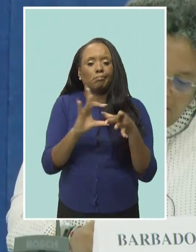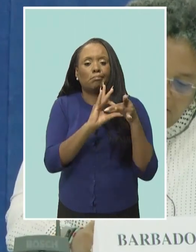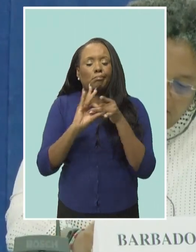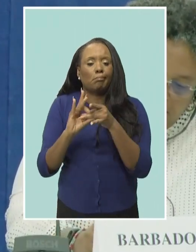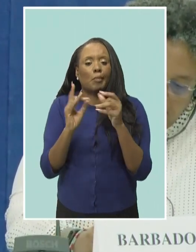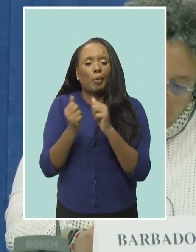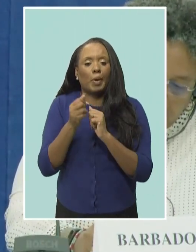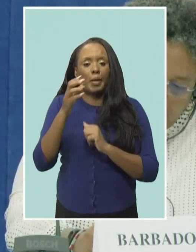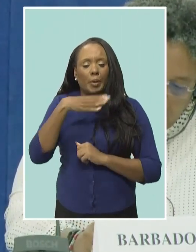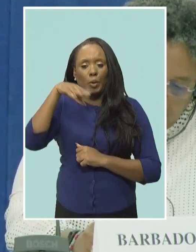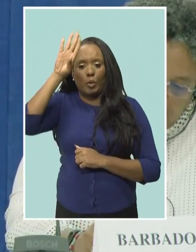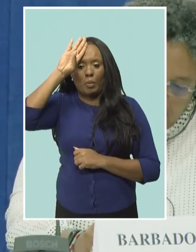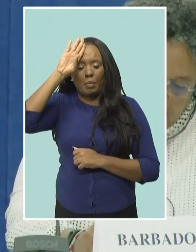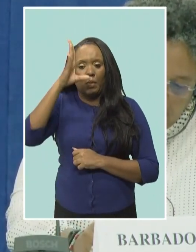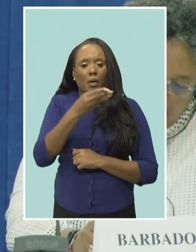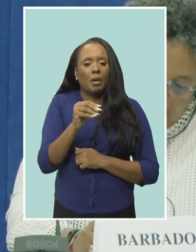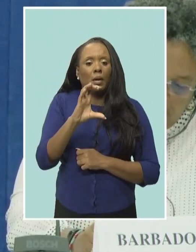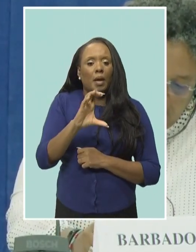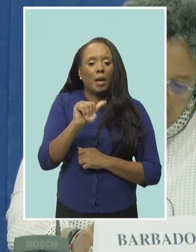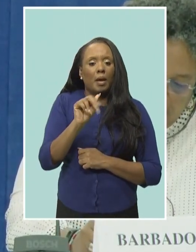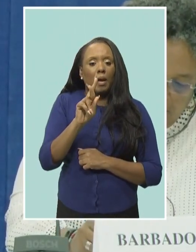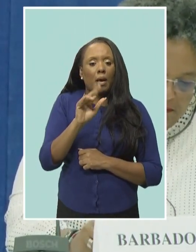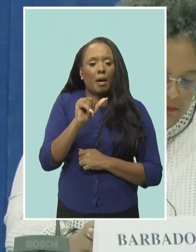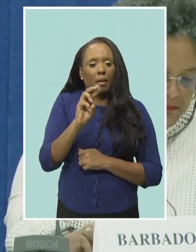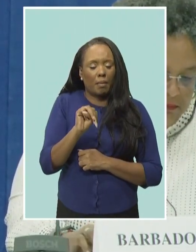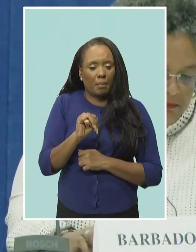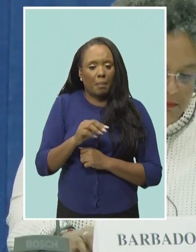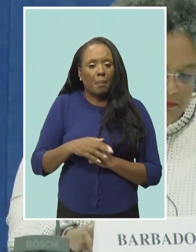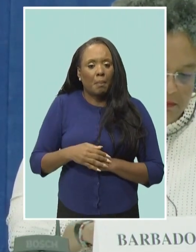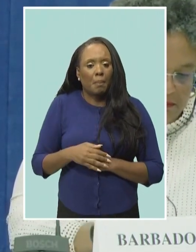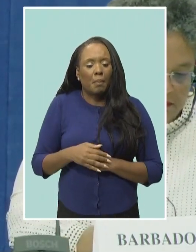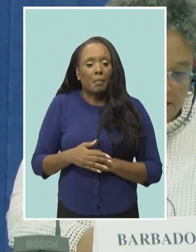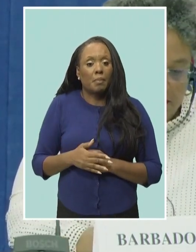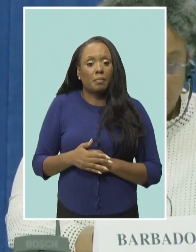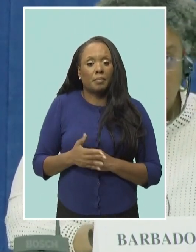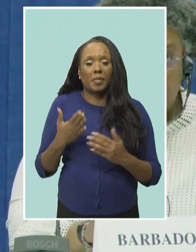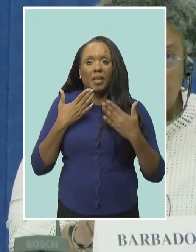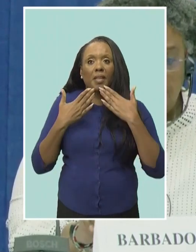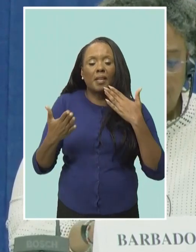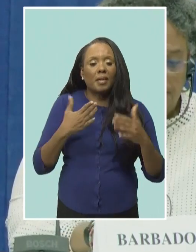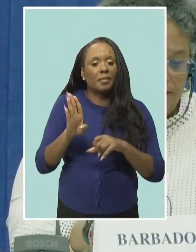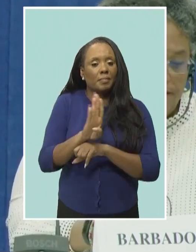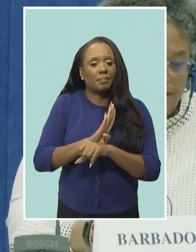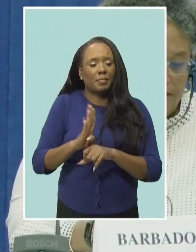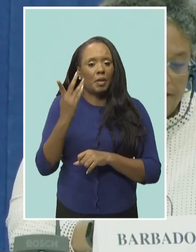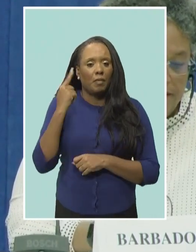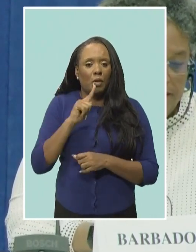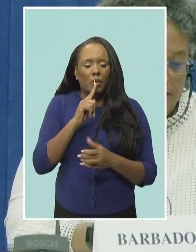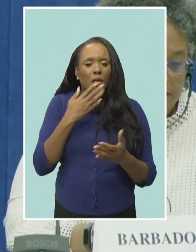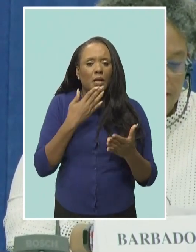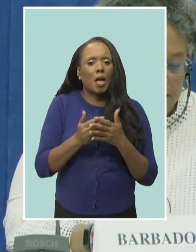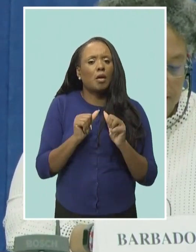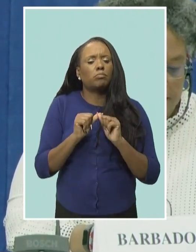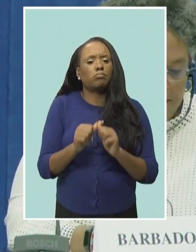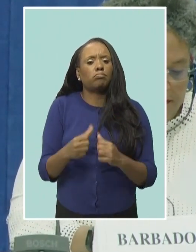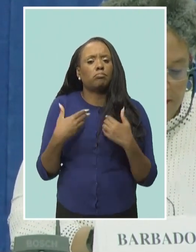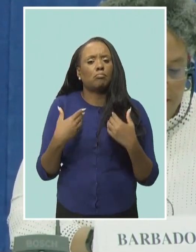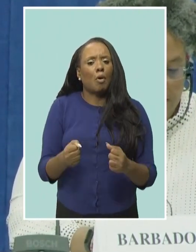and the Caribbean CARICOM countries. We thank Barbados for sustained support